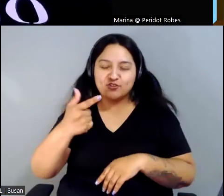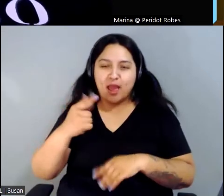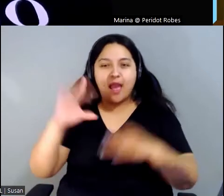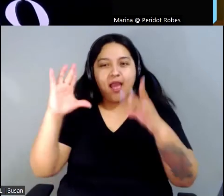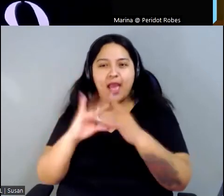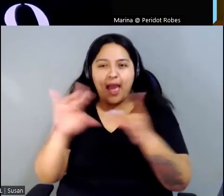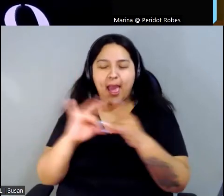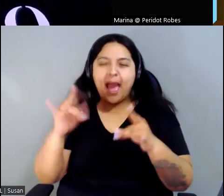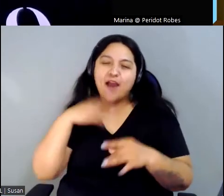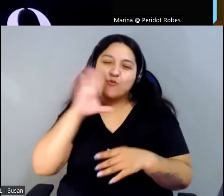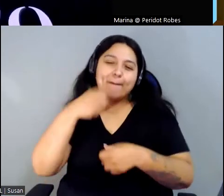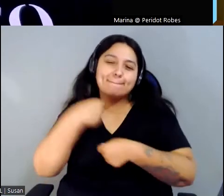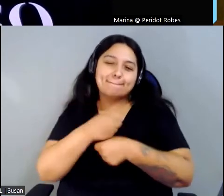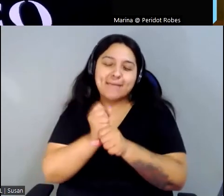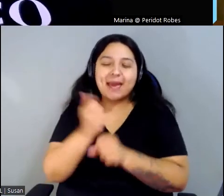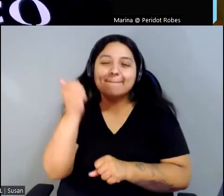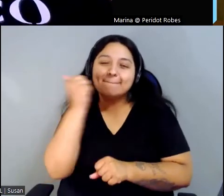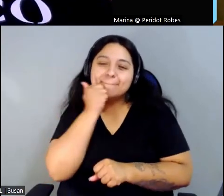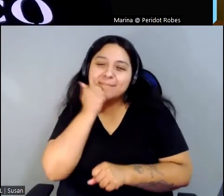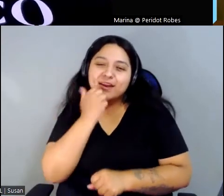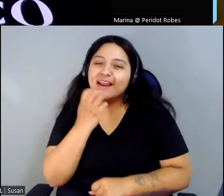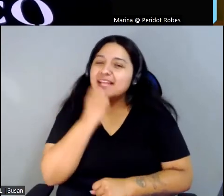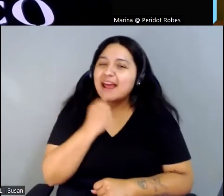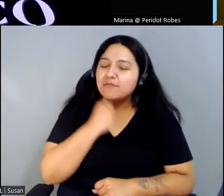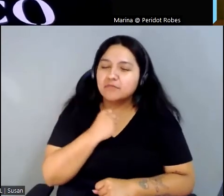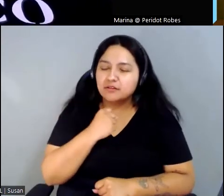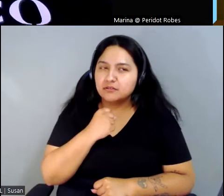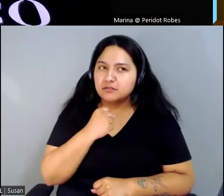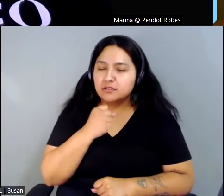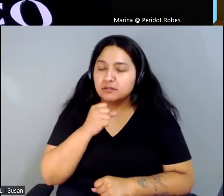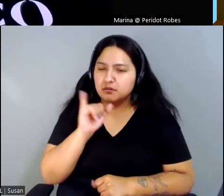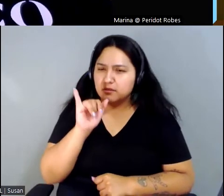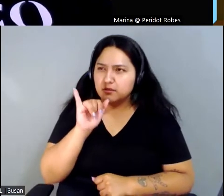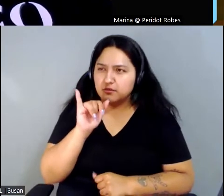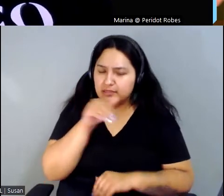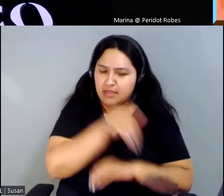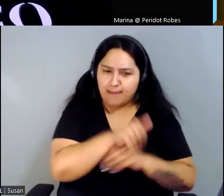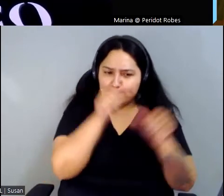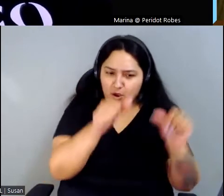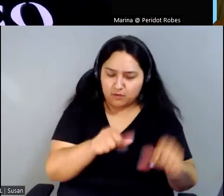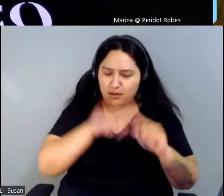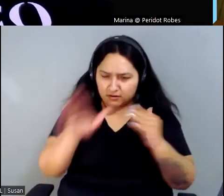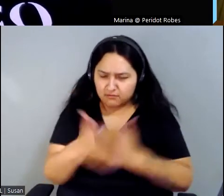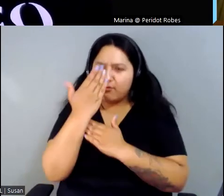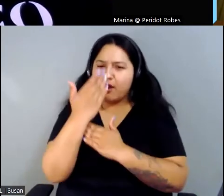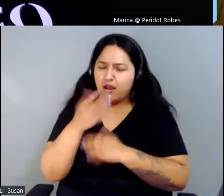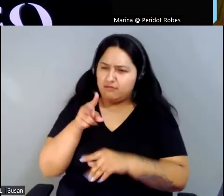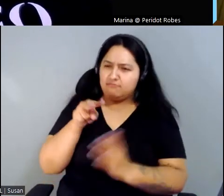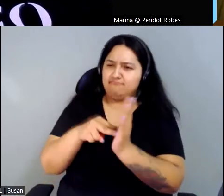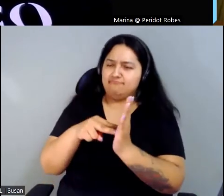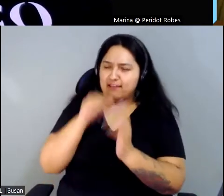what did I do? Or, you know, like, I don't know. I don't remember posting that, but I do. So